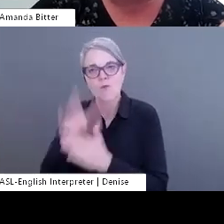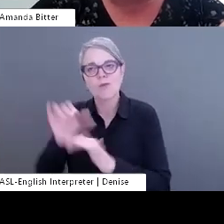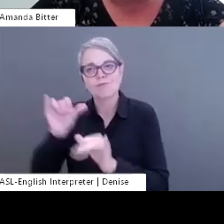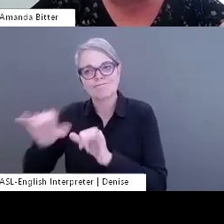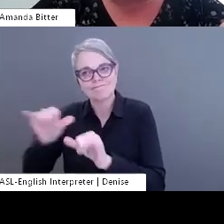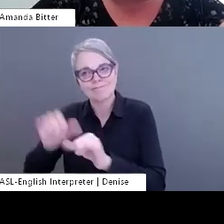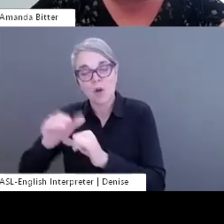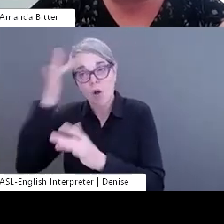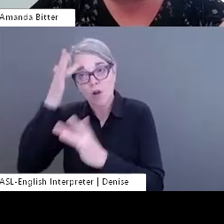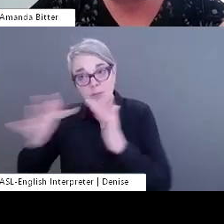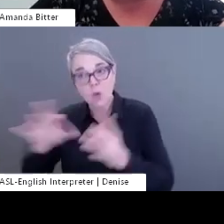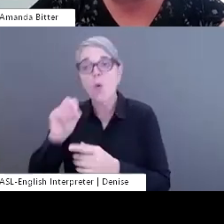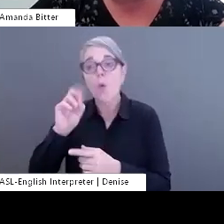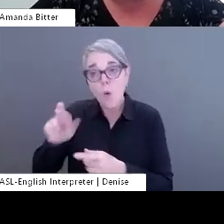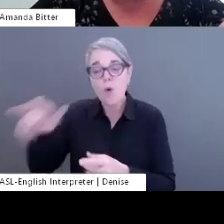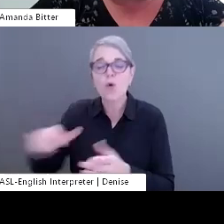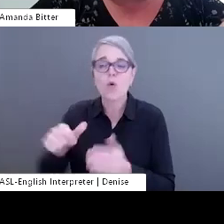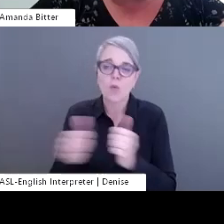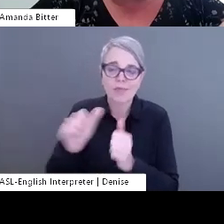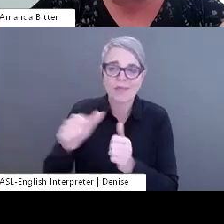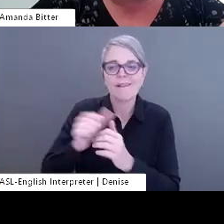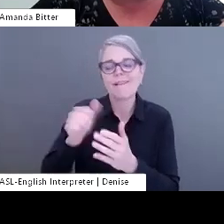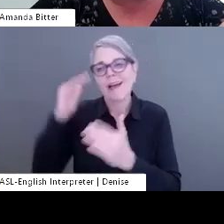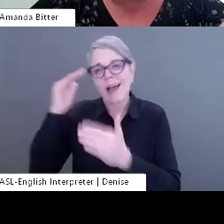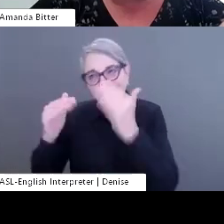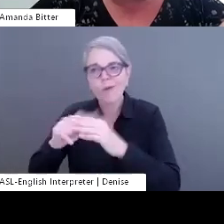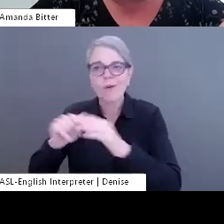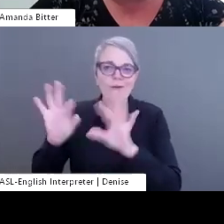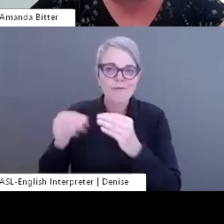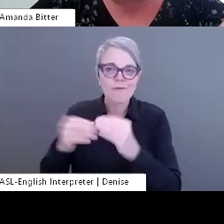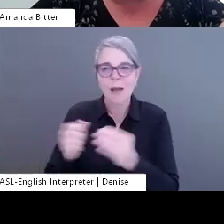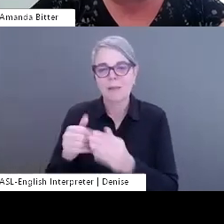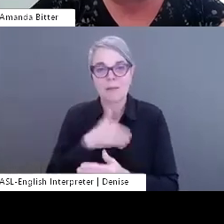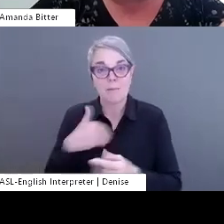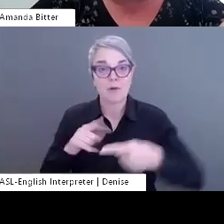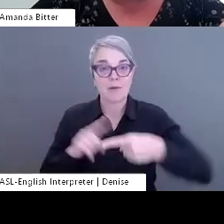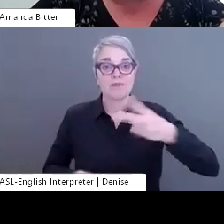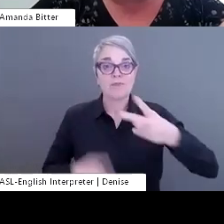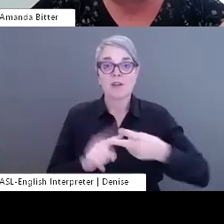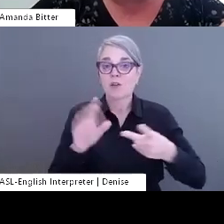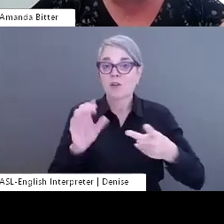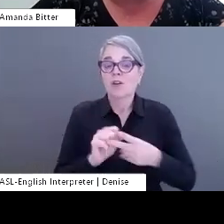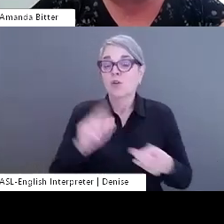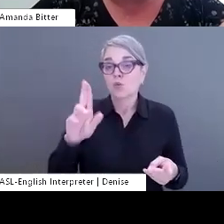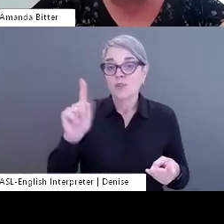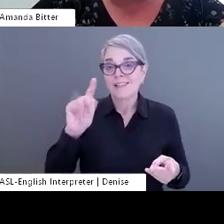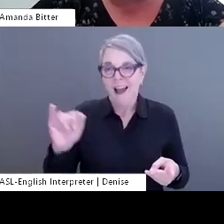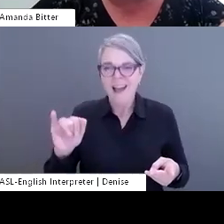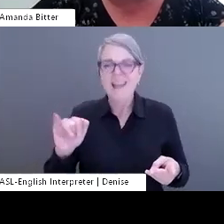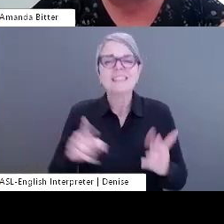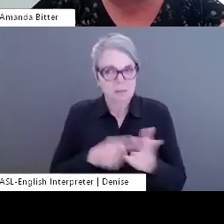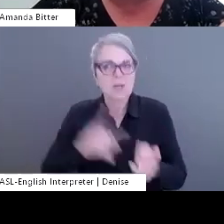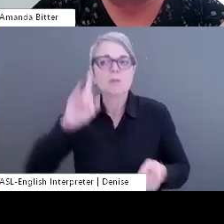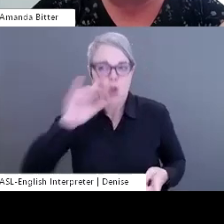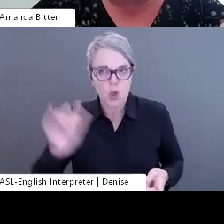like family member. So an untreated UTI can present like dementia. Patients with delirium are more likely to be aggressive